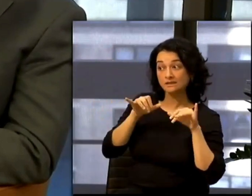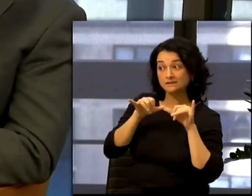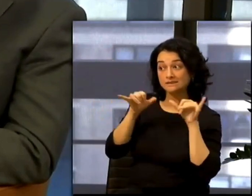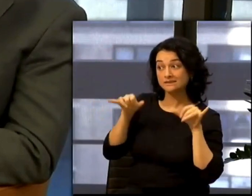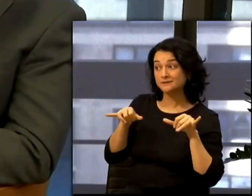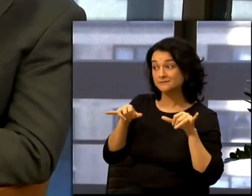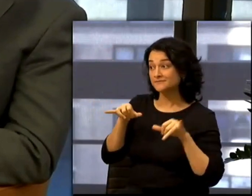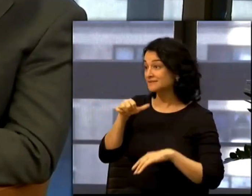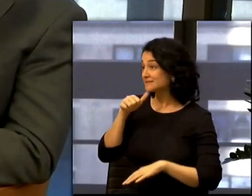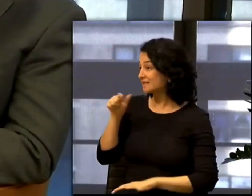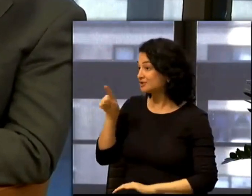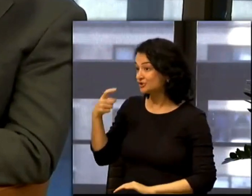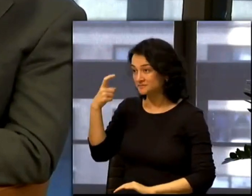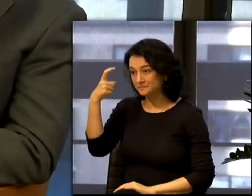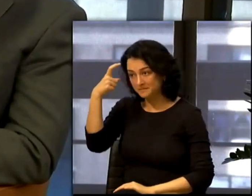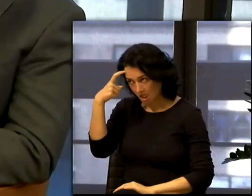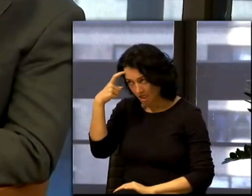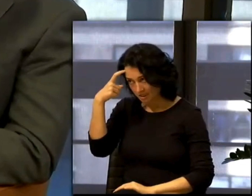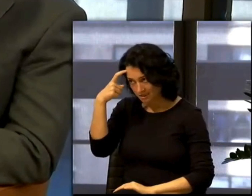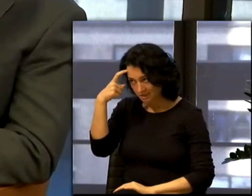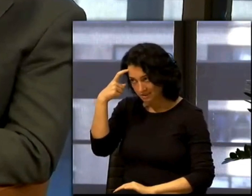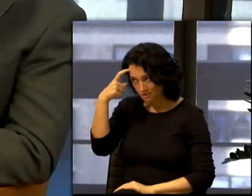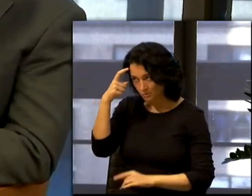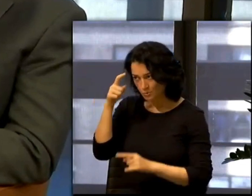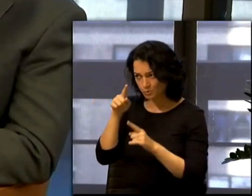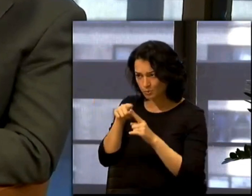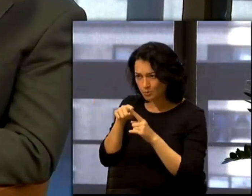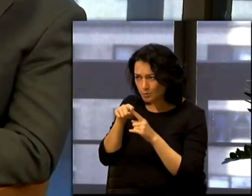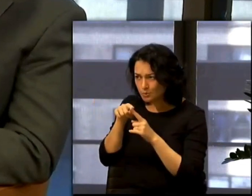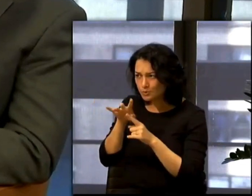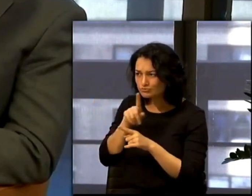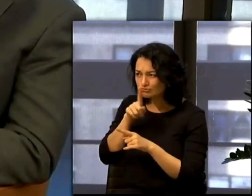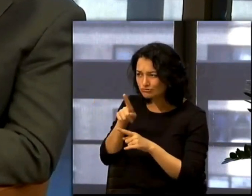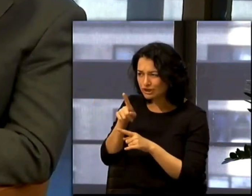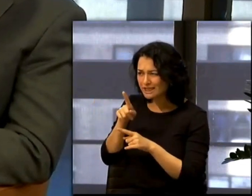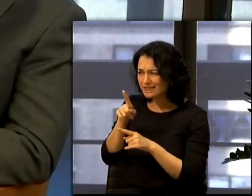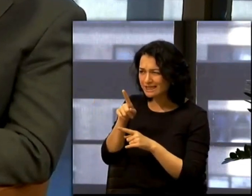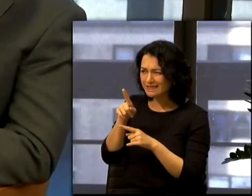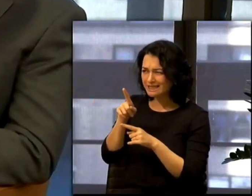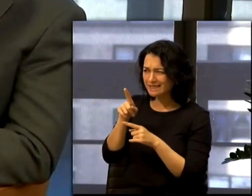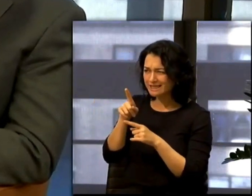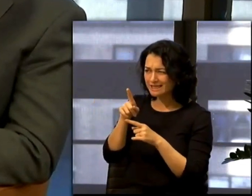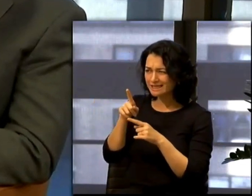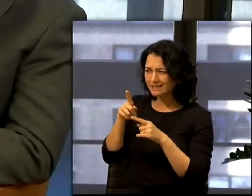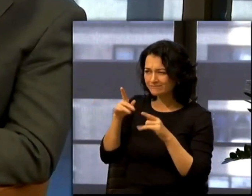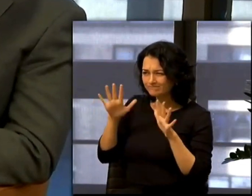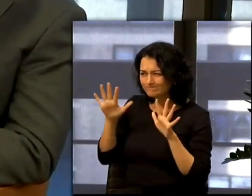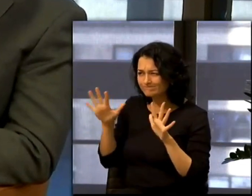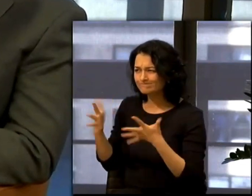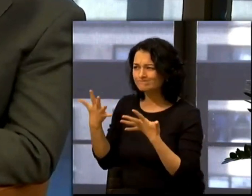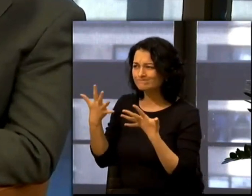ensure maximum impact of any equity initiative, there must be systems in place that clearly define